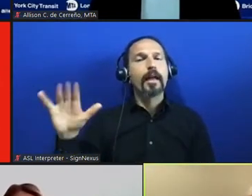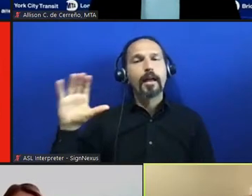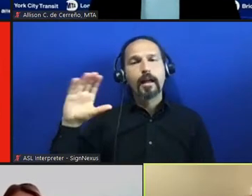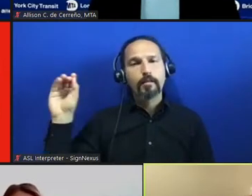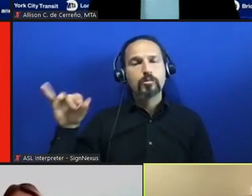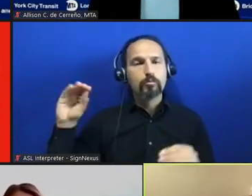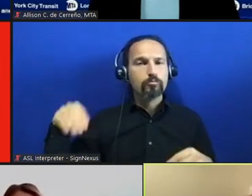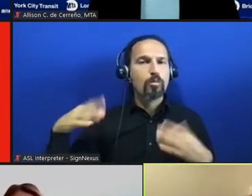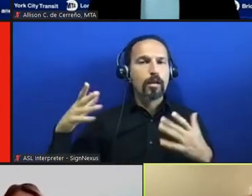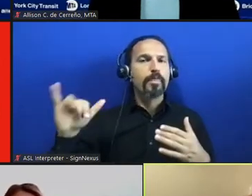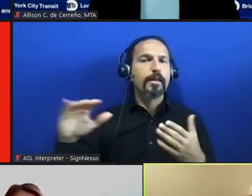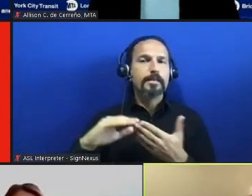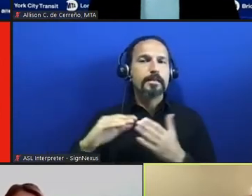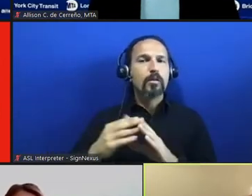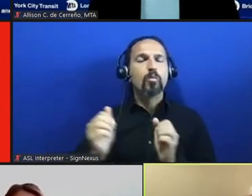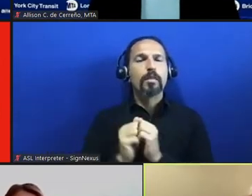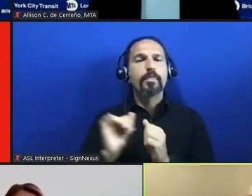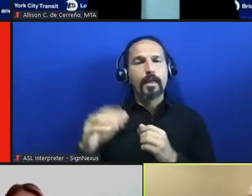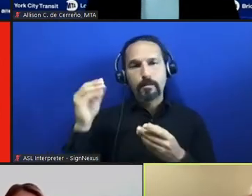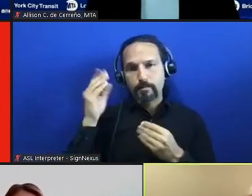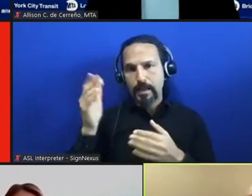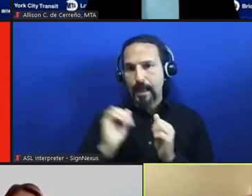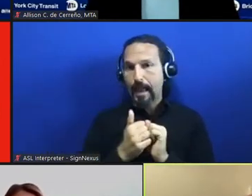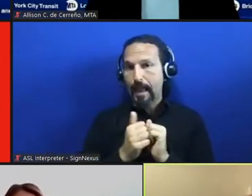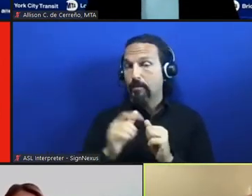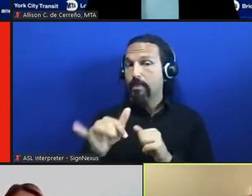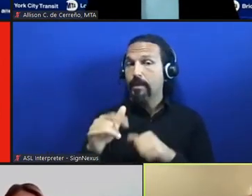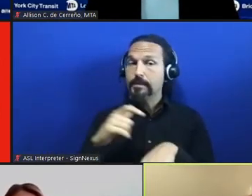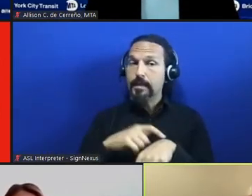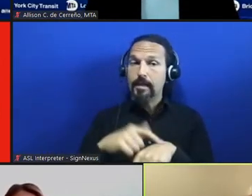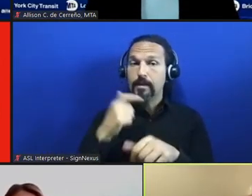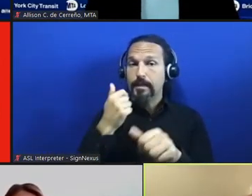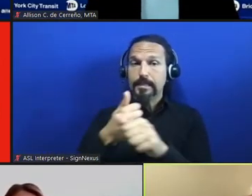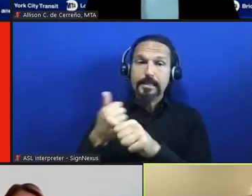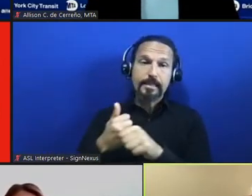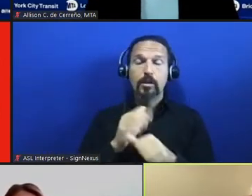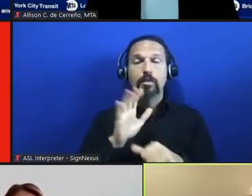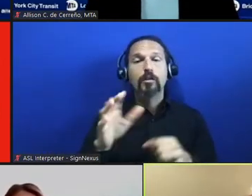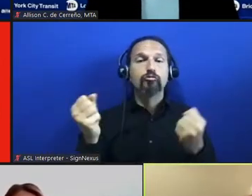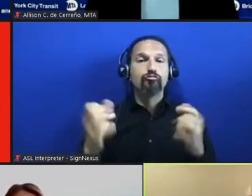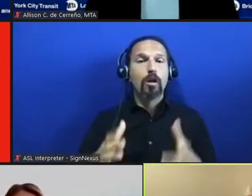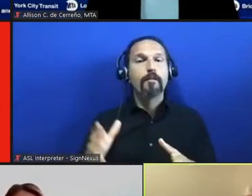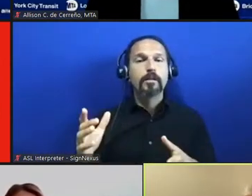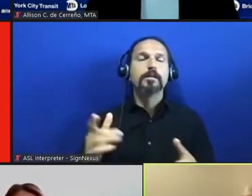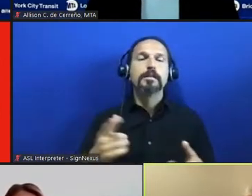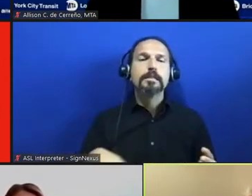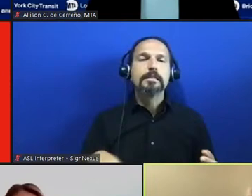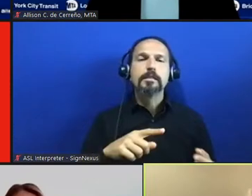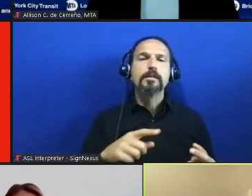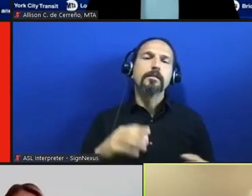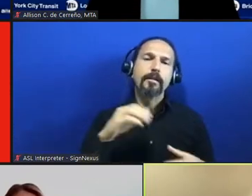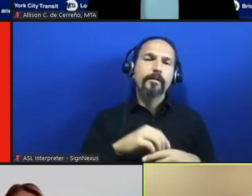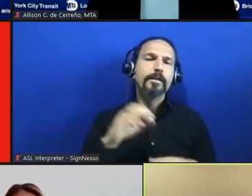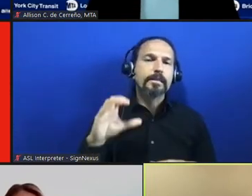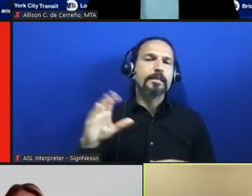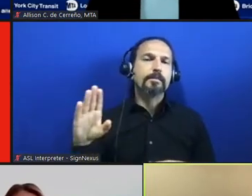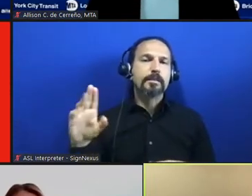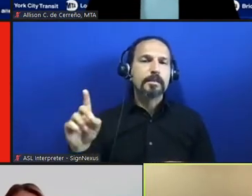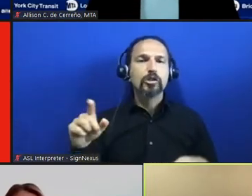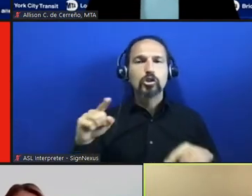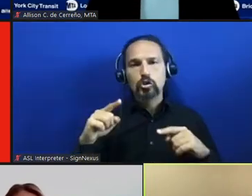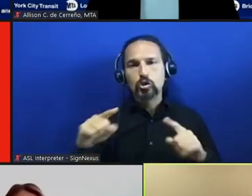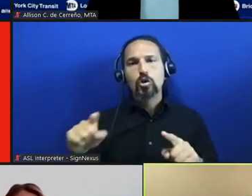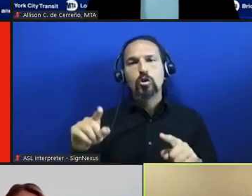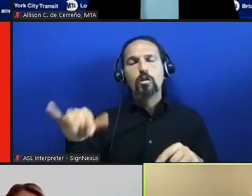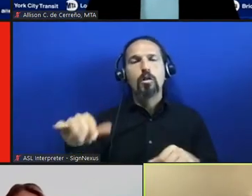should provide the city with information about how much time each and every one of their drivers spends within the CBD uh during